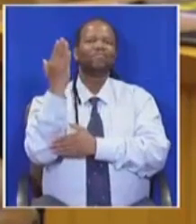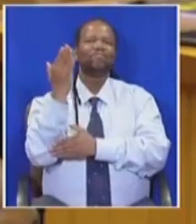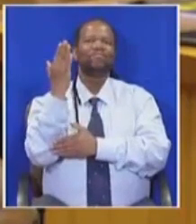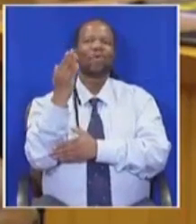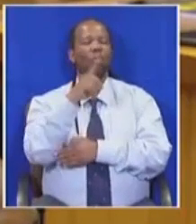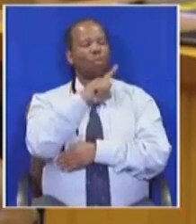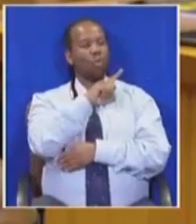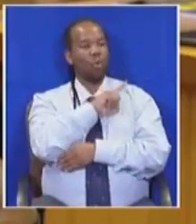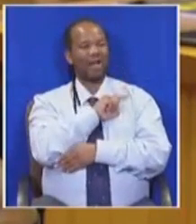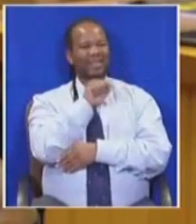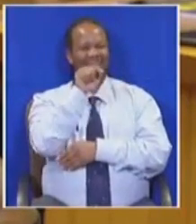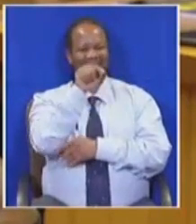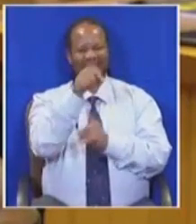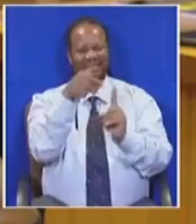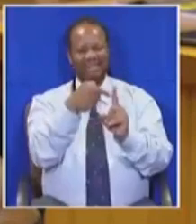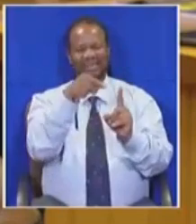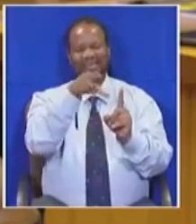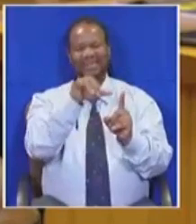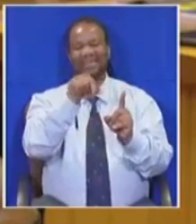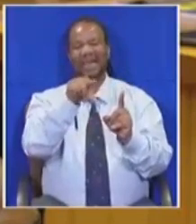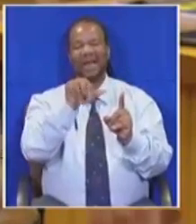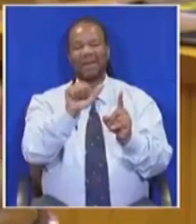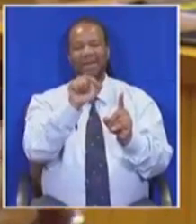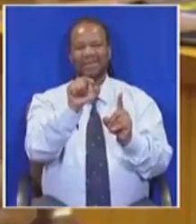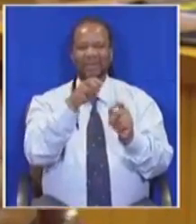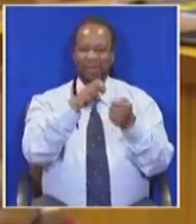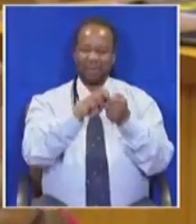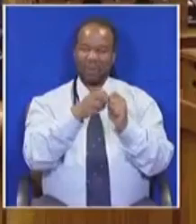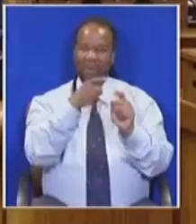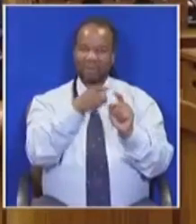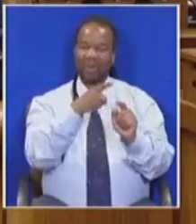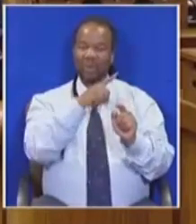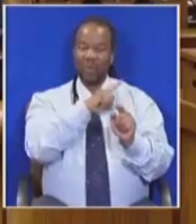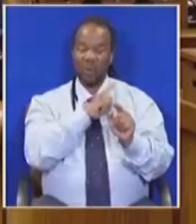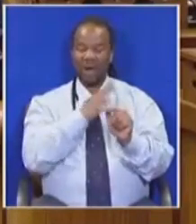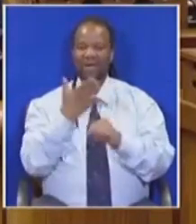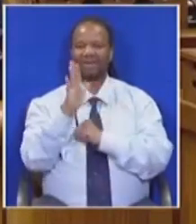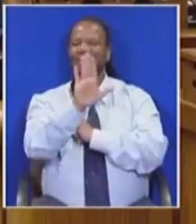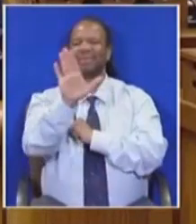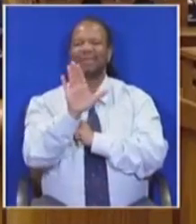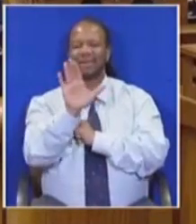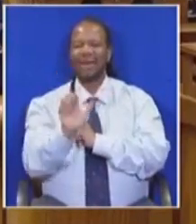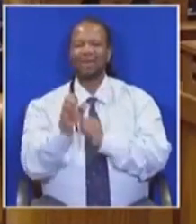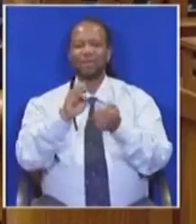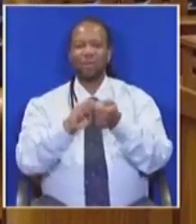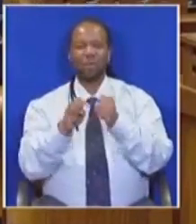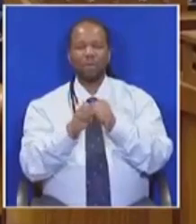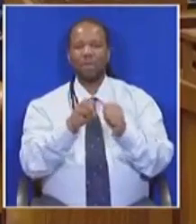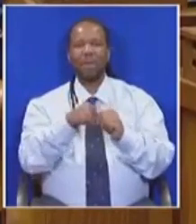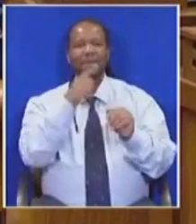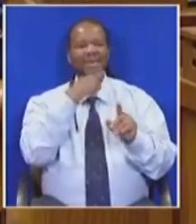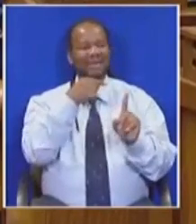we have a state of capture in South Africa. Please take your seat. He's the one that has handed all public